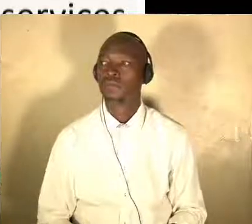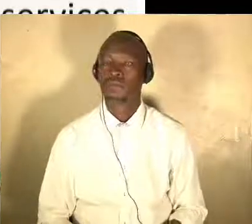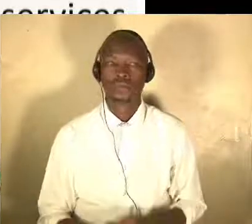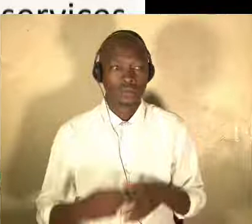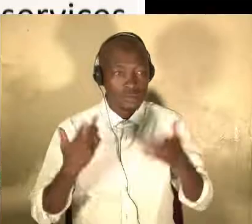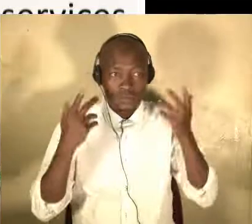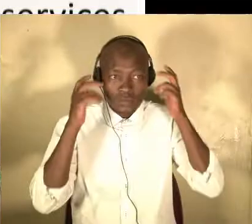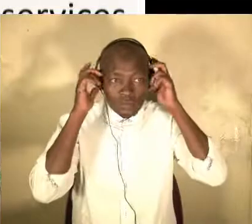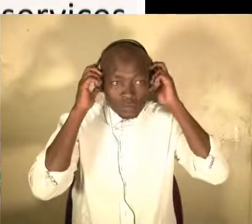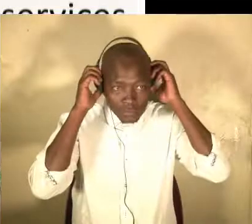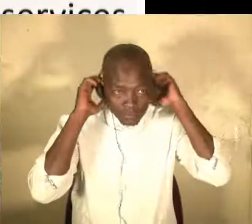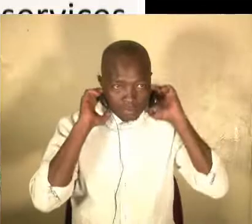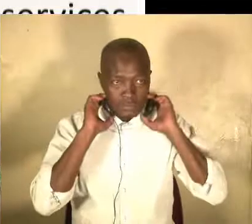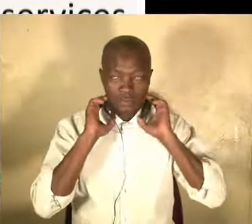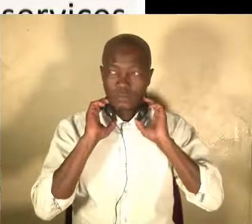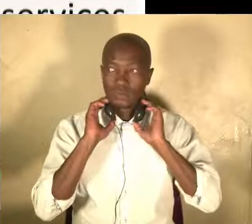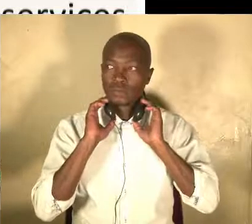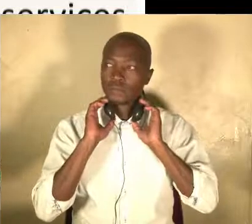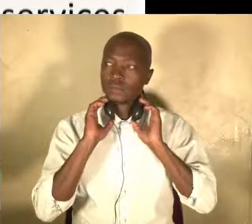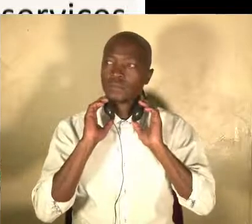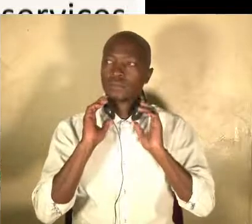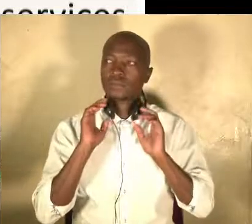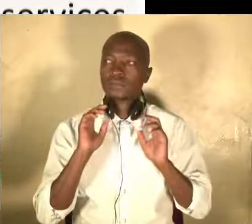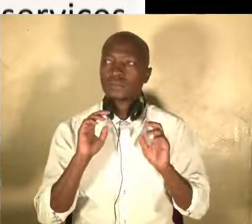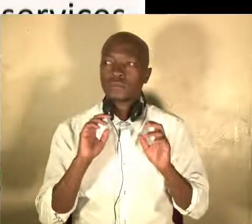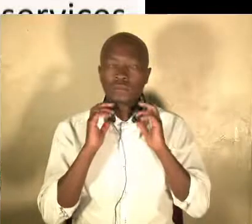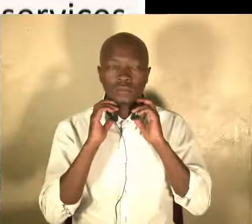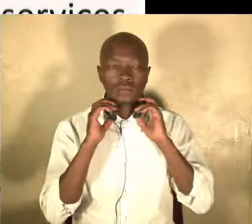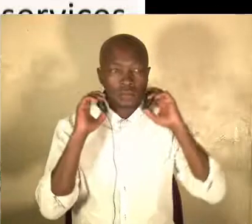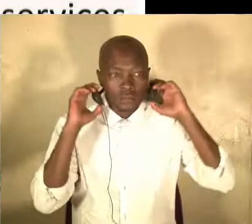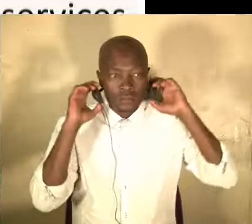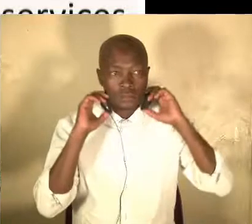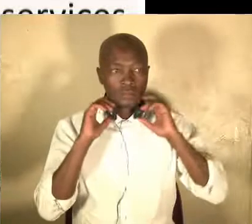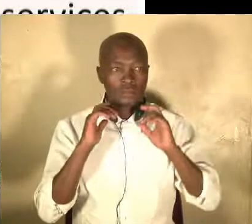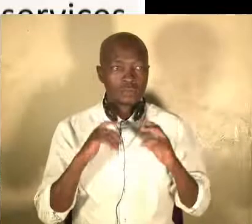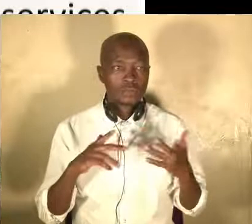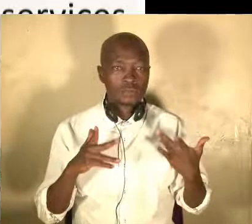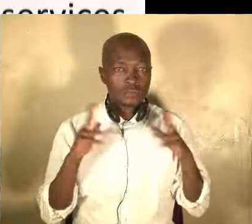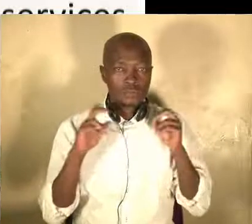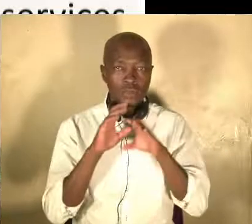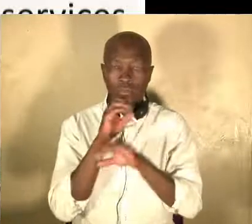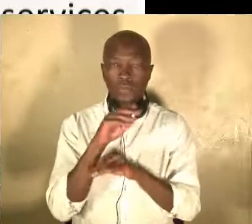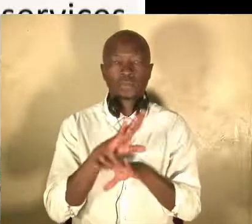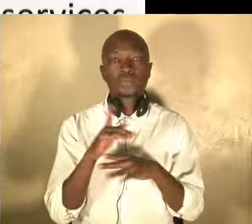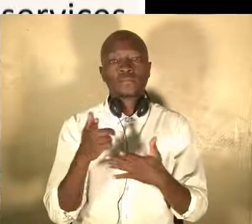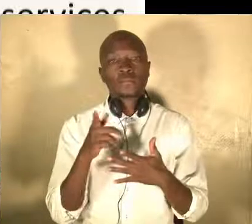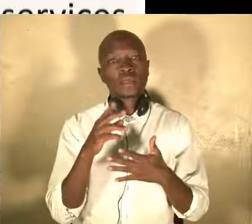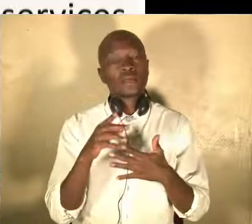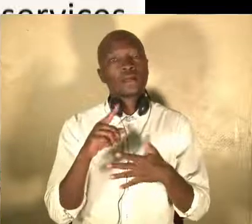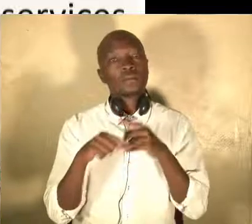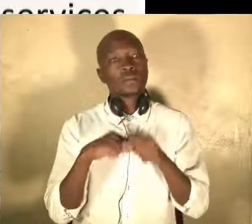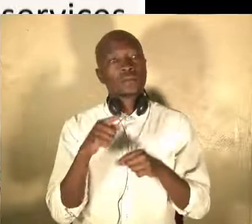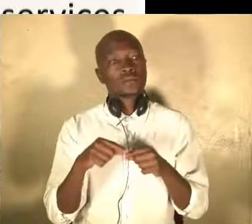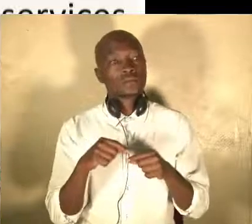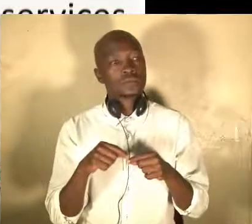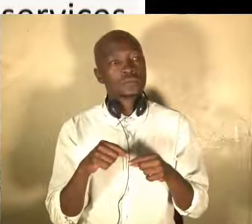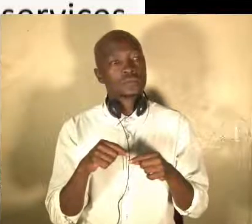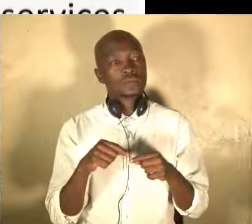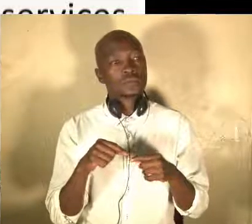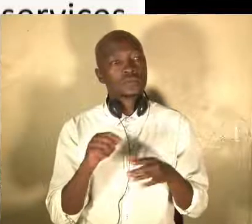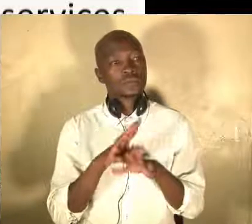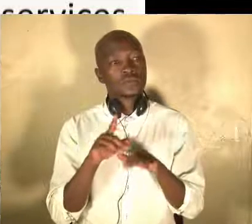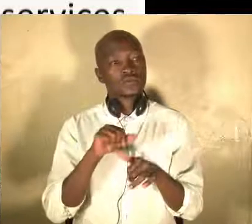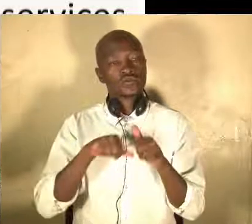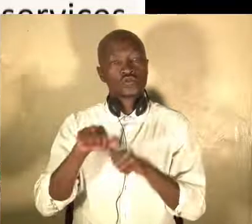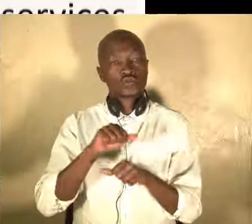through foster care or even be placed in a child and youth care center, which in terms of the